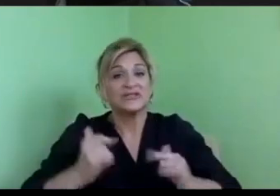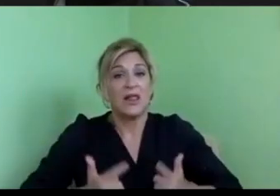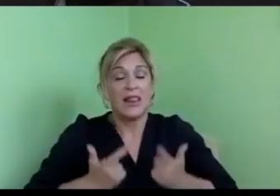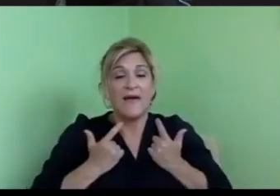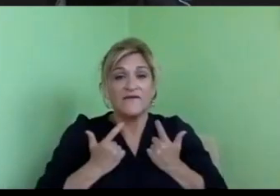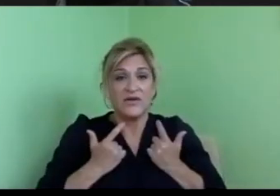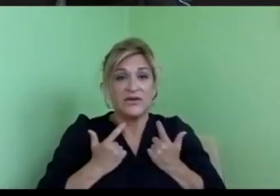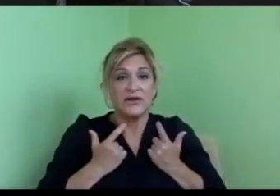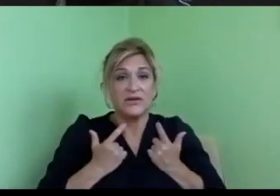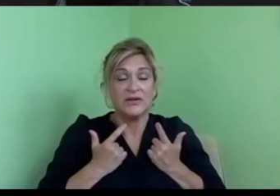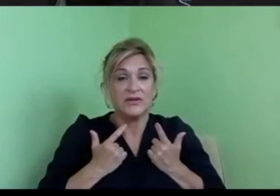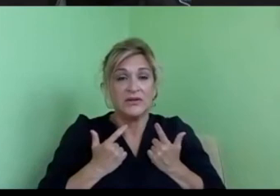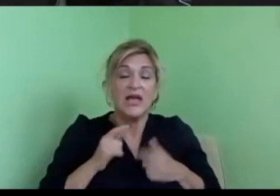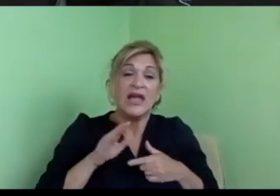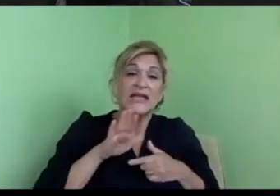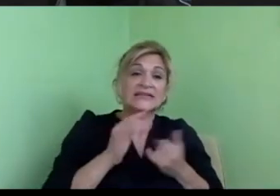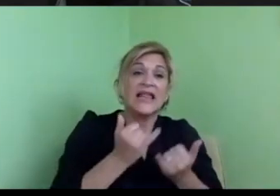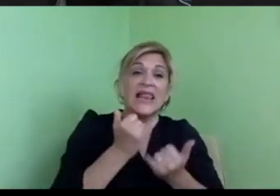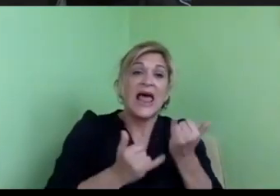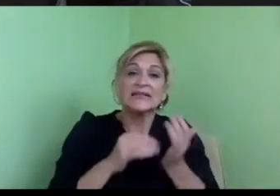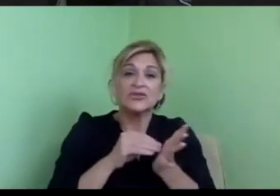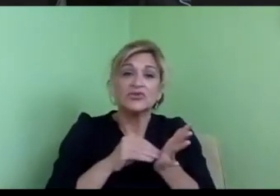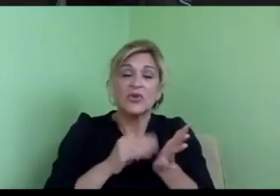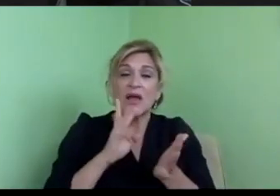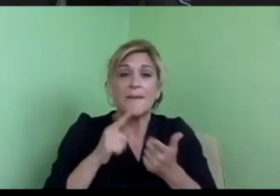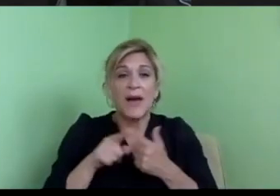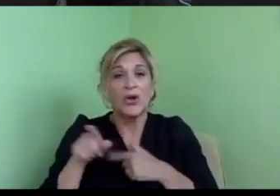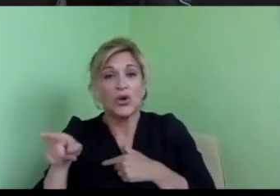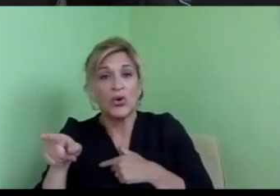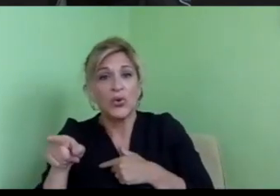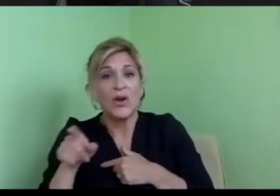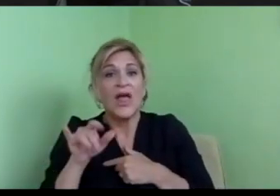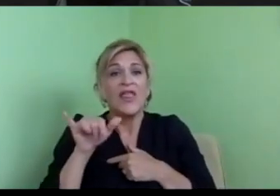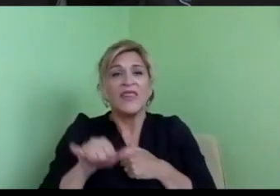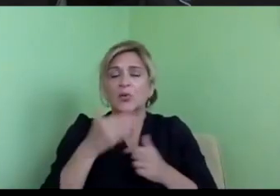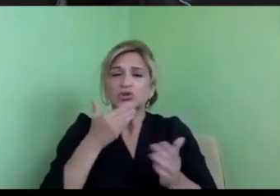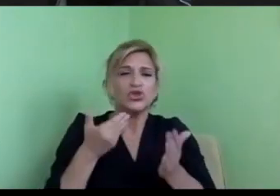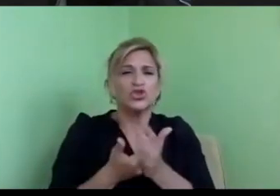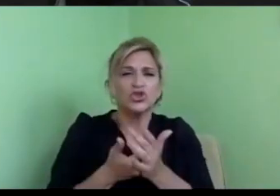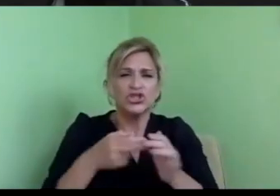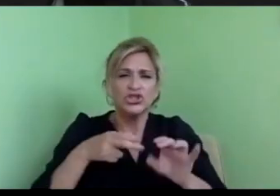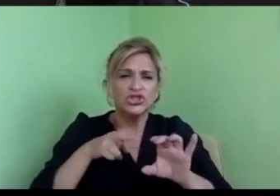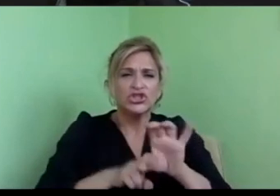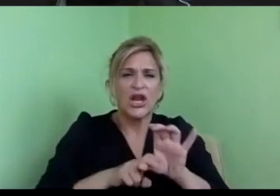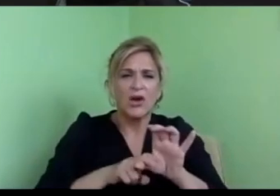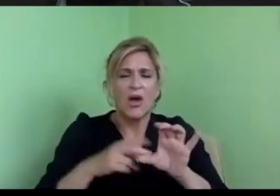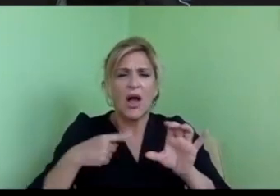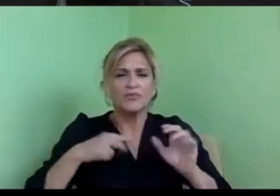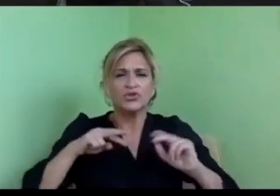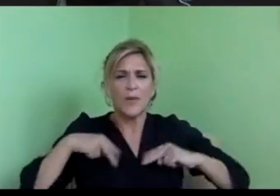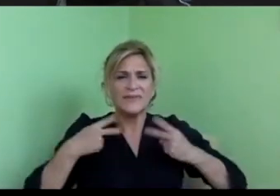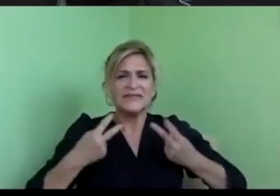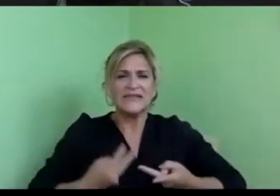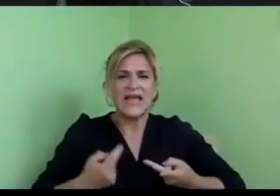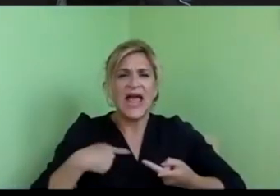and his last entry about her is that was a good chair i'm so upset i had to get rid of it